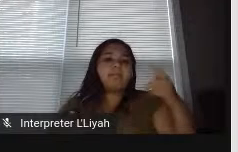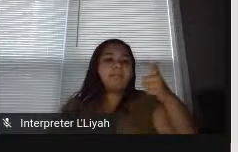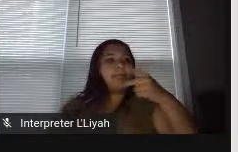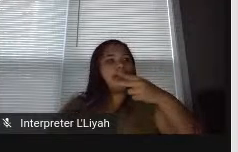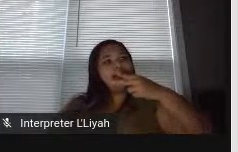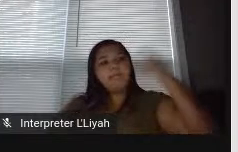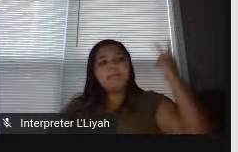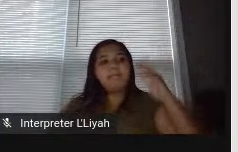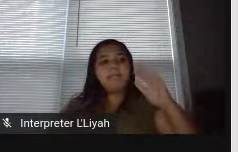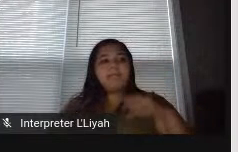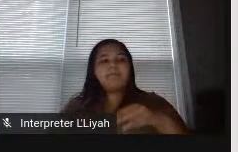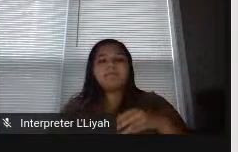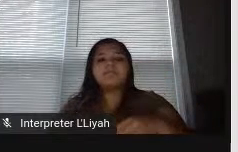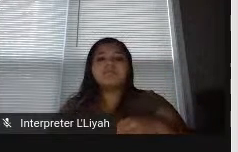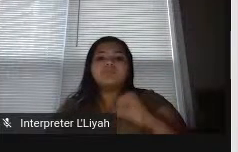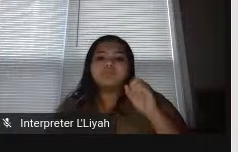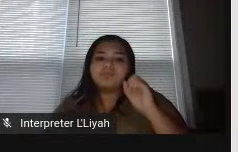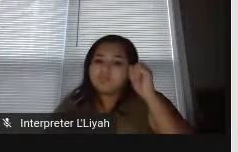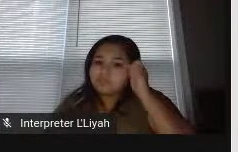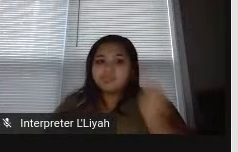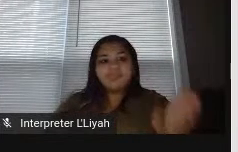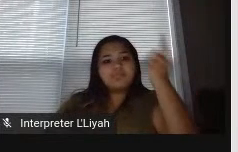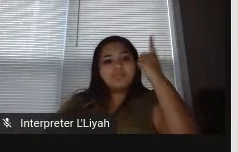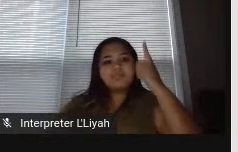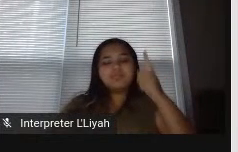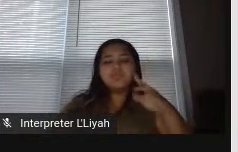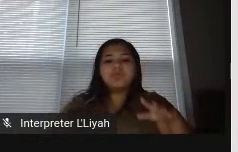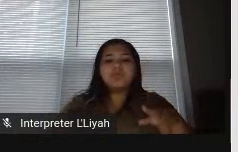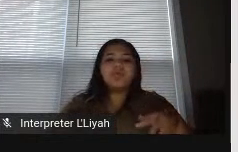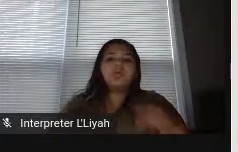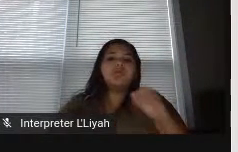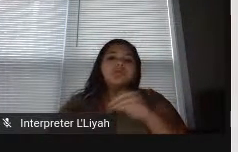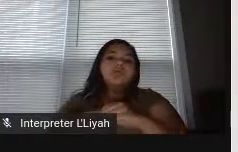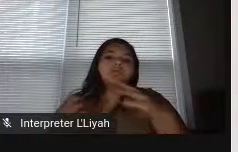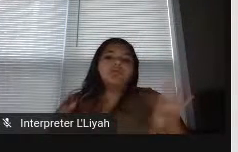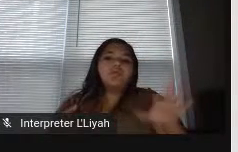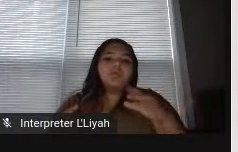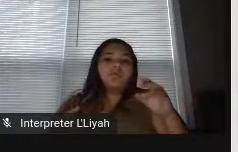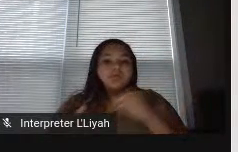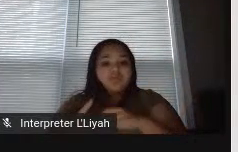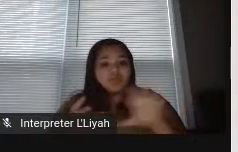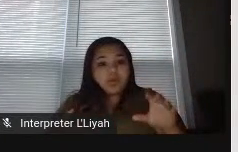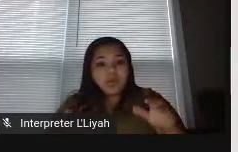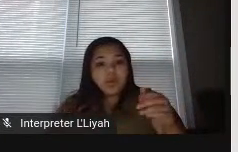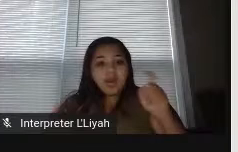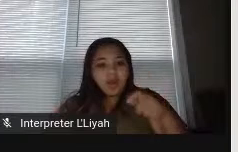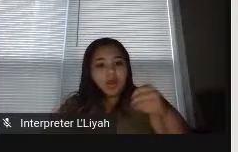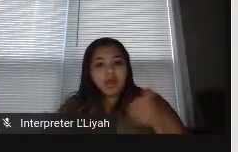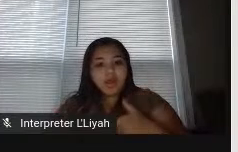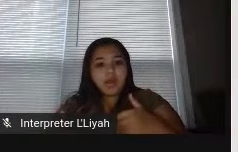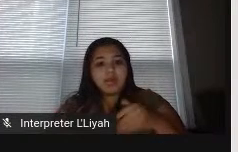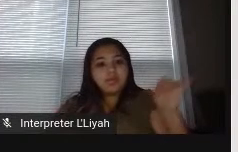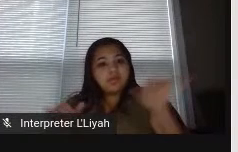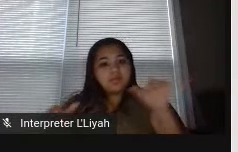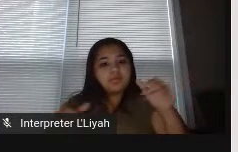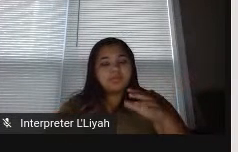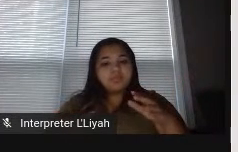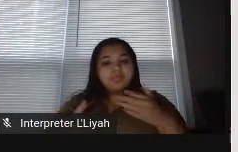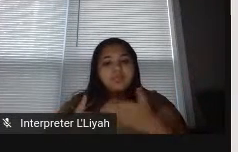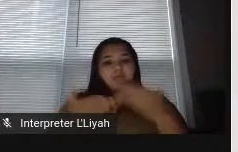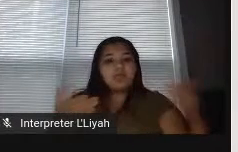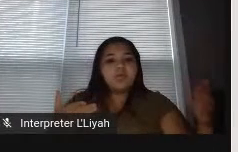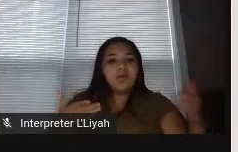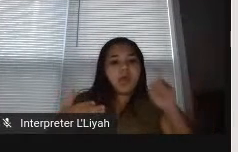high academic genius type students. So teachers had to have, even though they taught the same